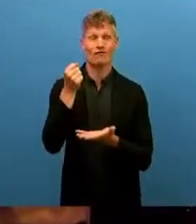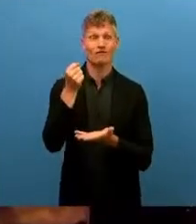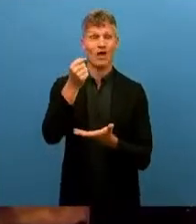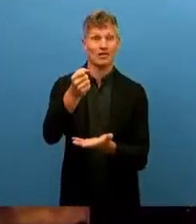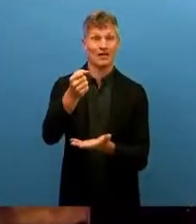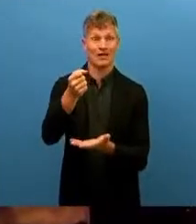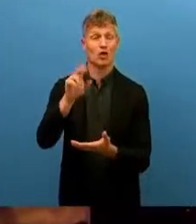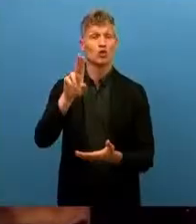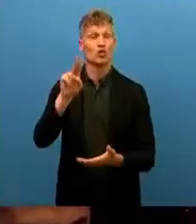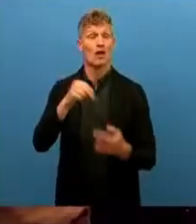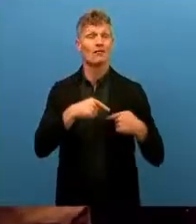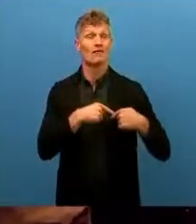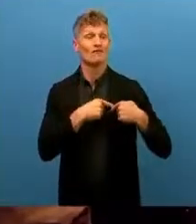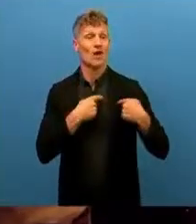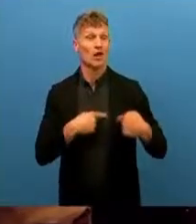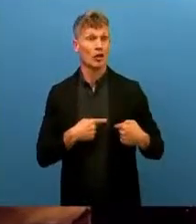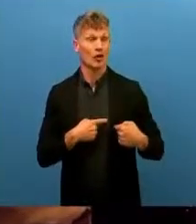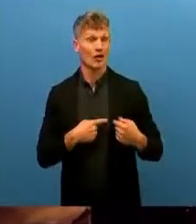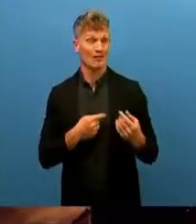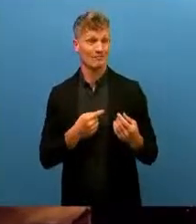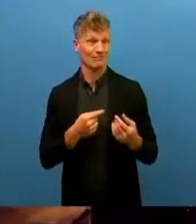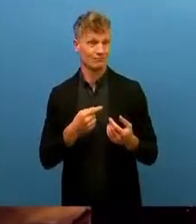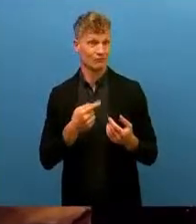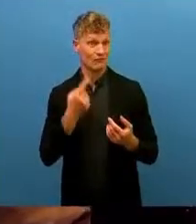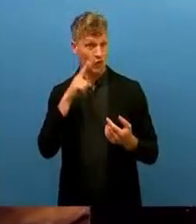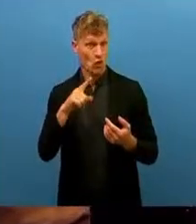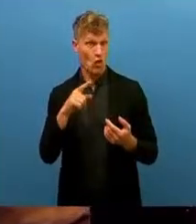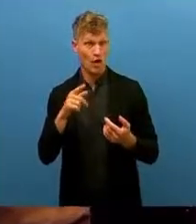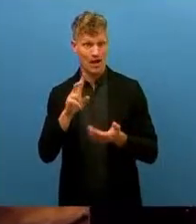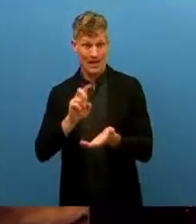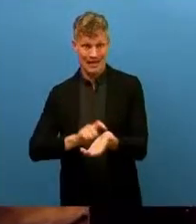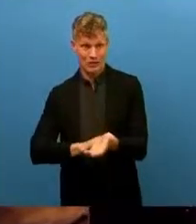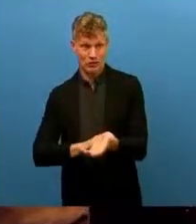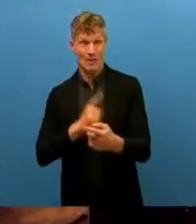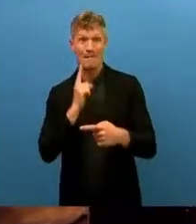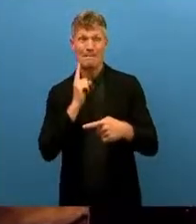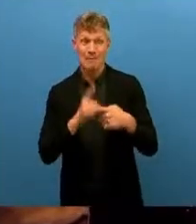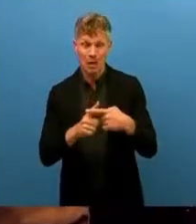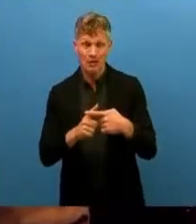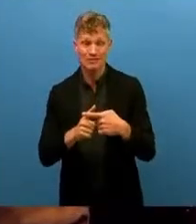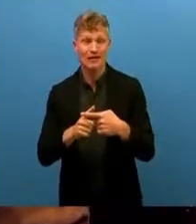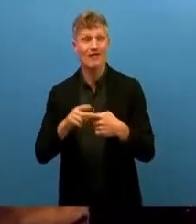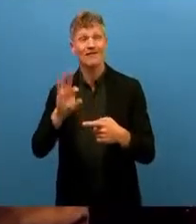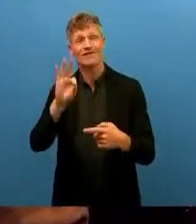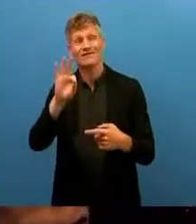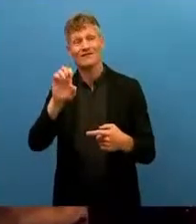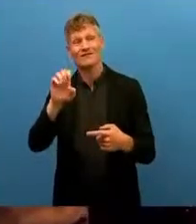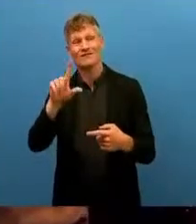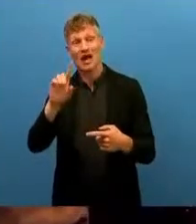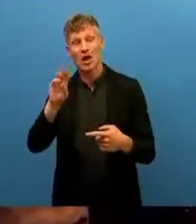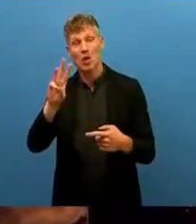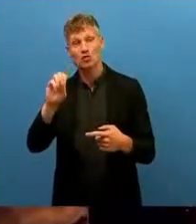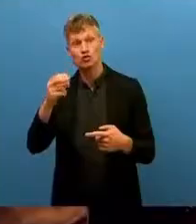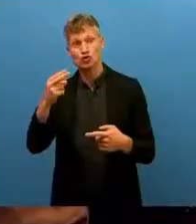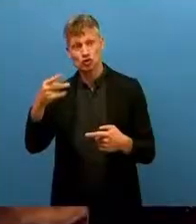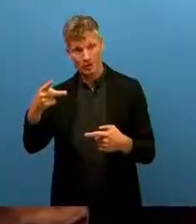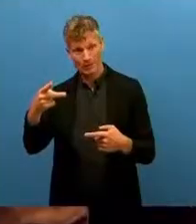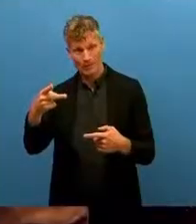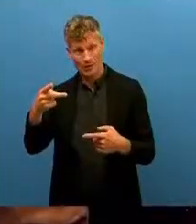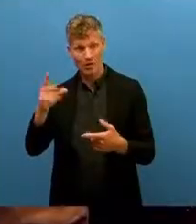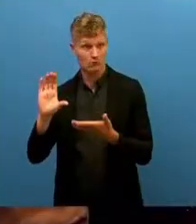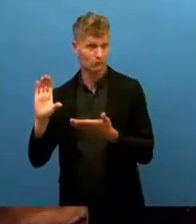for Indigenous Peoples and the Indigenous Fellowship Program for the period 2025 to